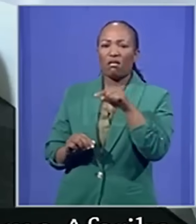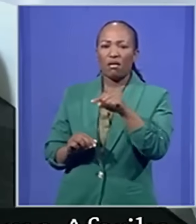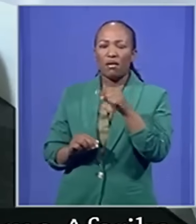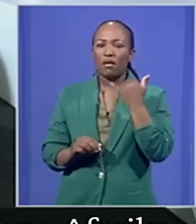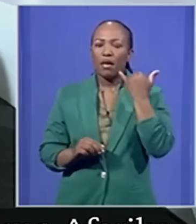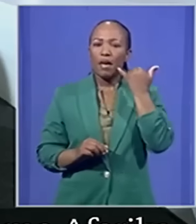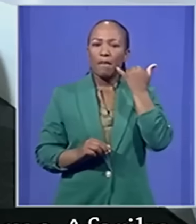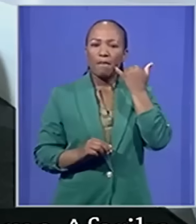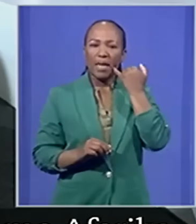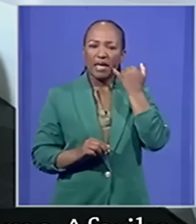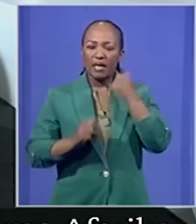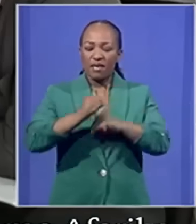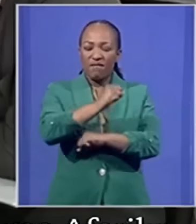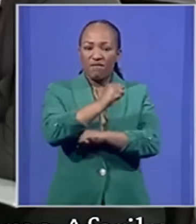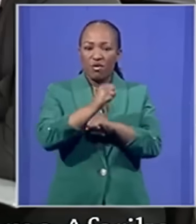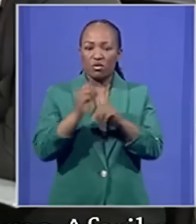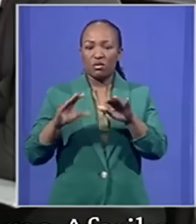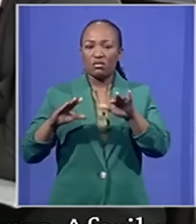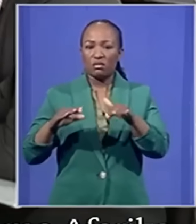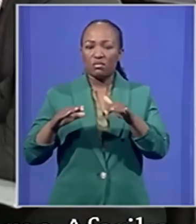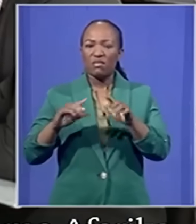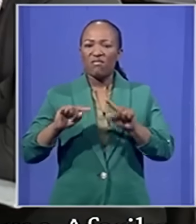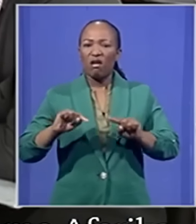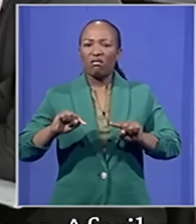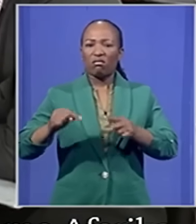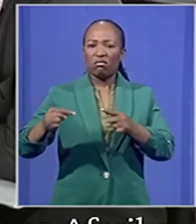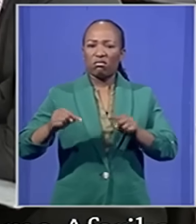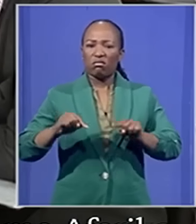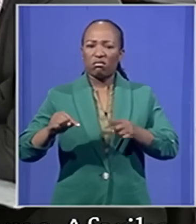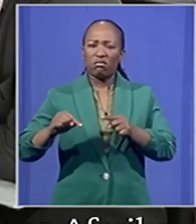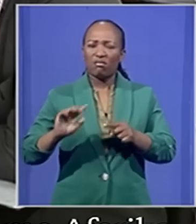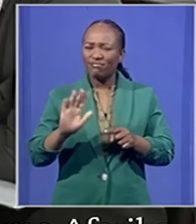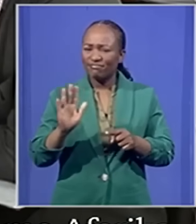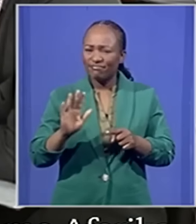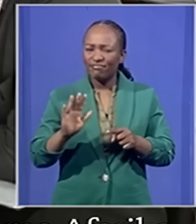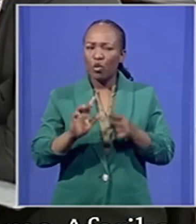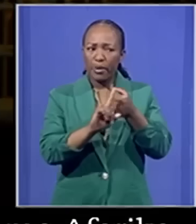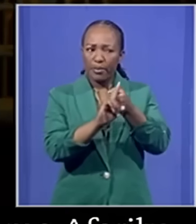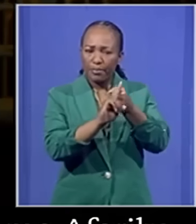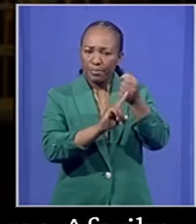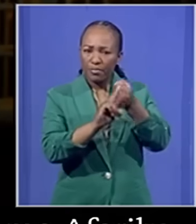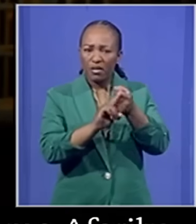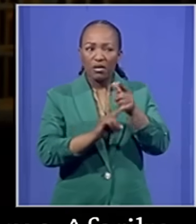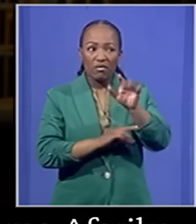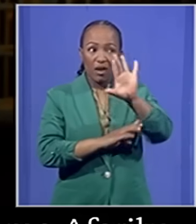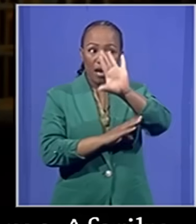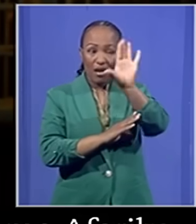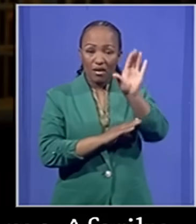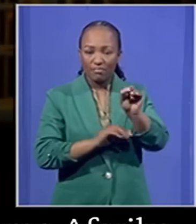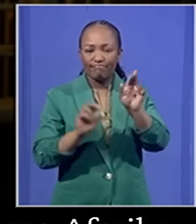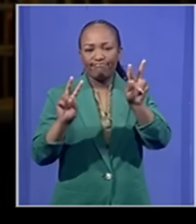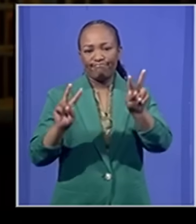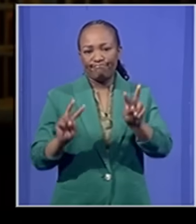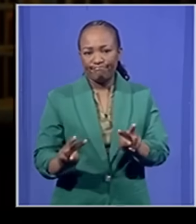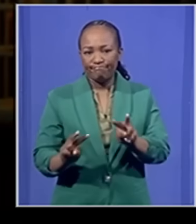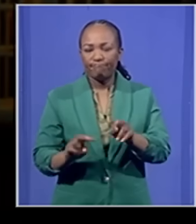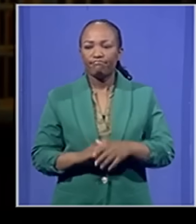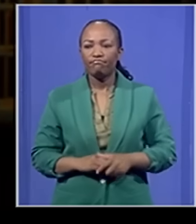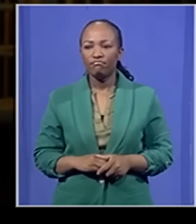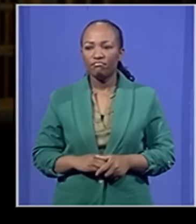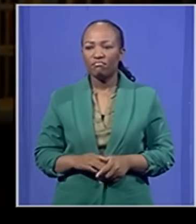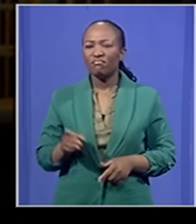foramo ya go ngangisana mme maikelelo a yona ke go fitlhelela kagiso mo Afrika. The idea here is not to have